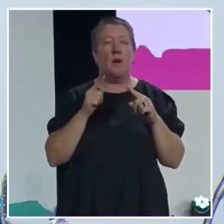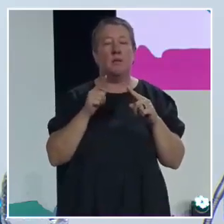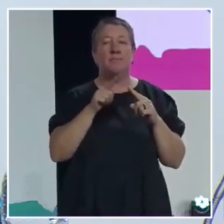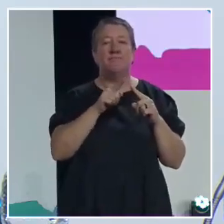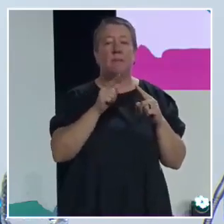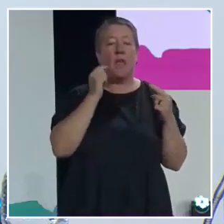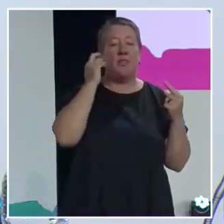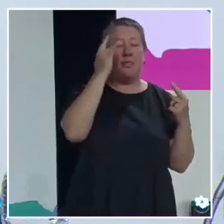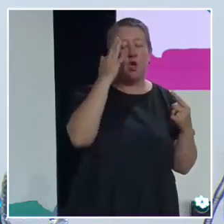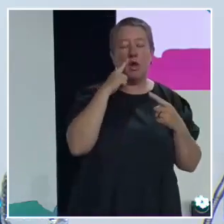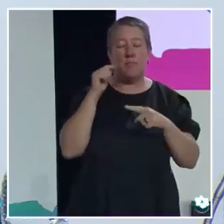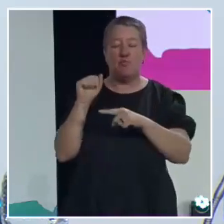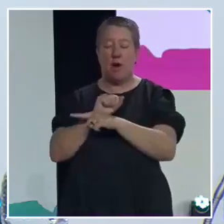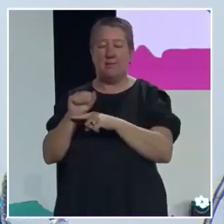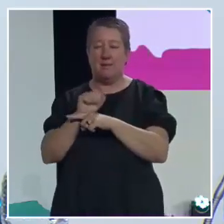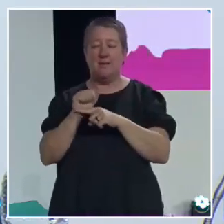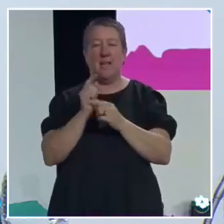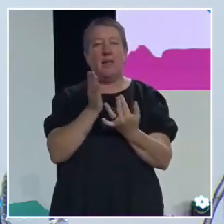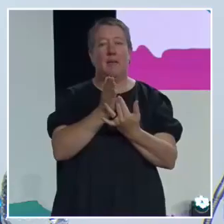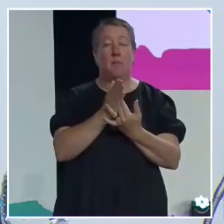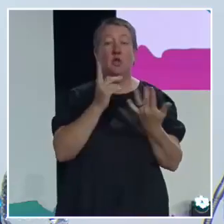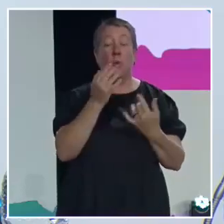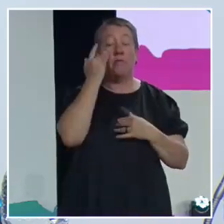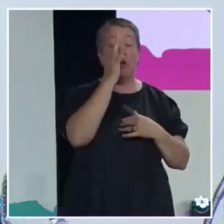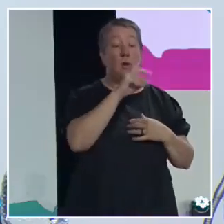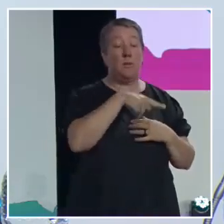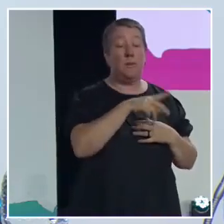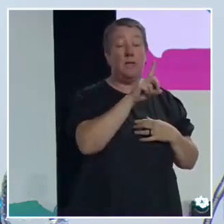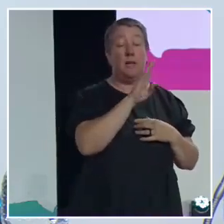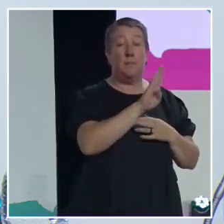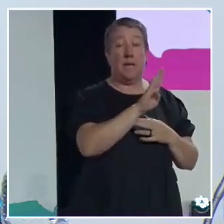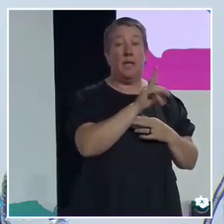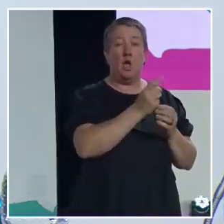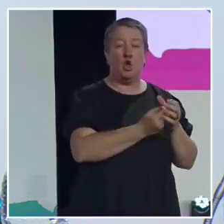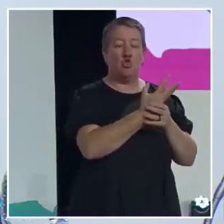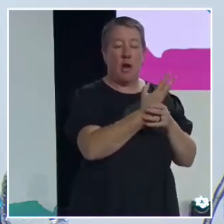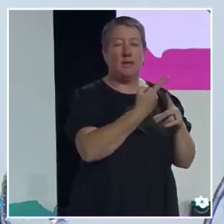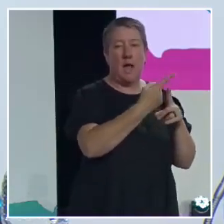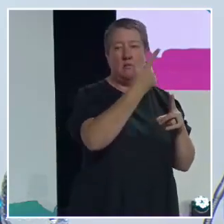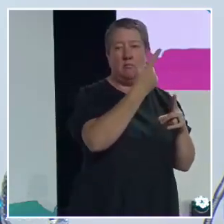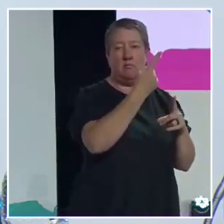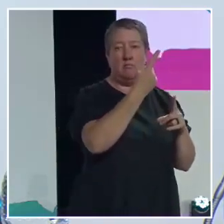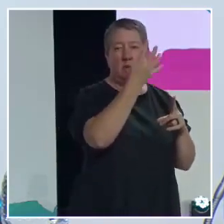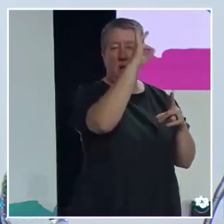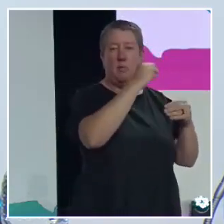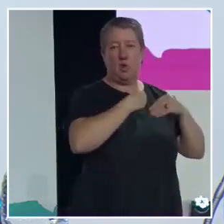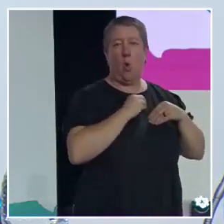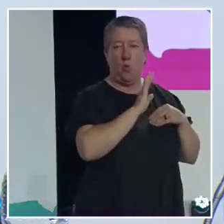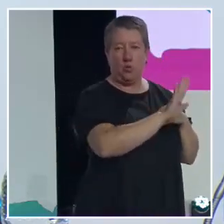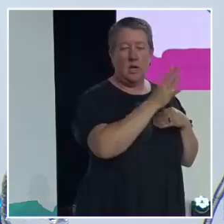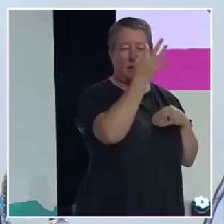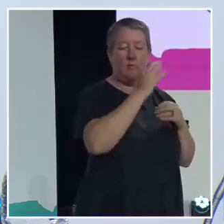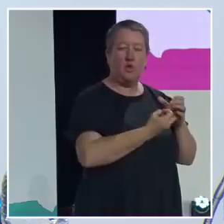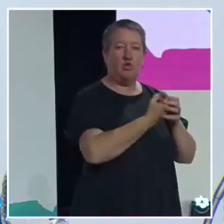and practice. So in theory, PDB are created and owned by the government. They should have a